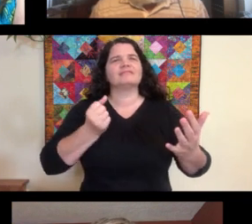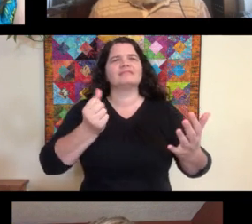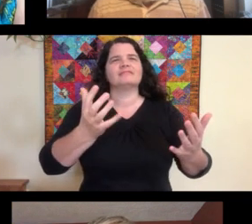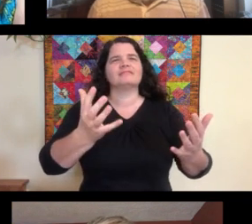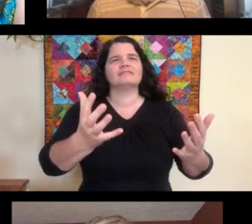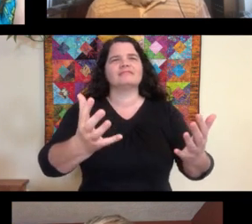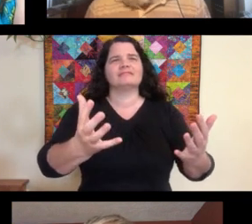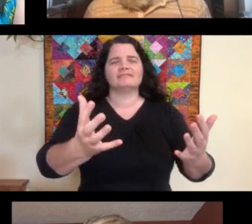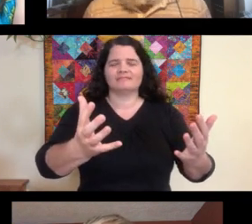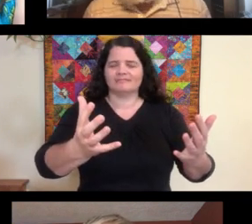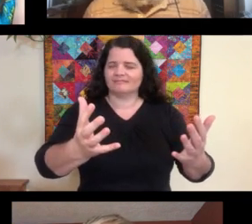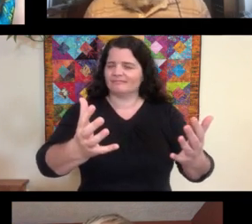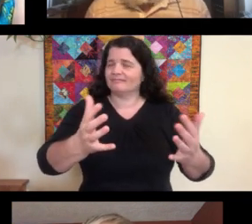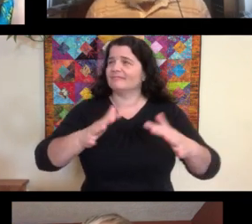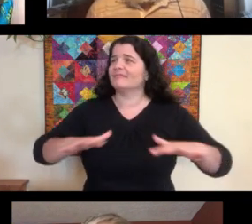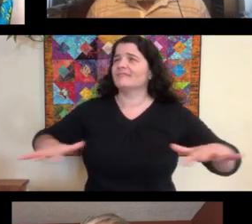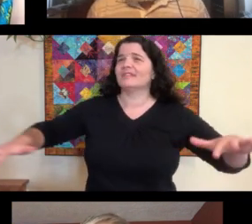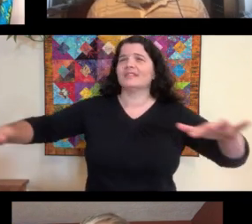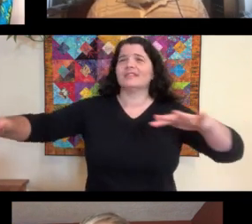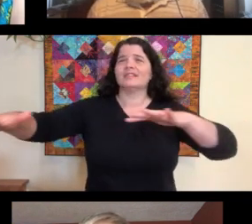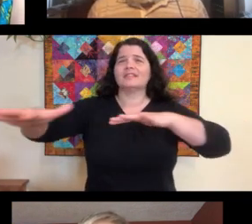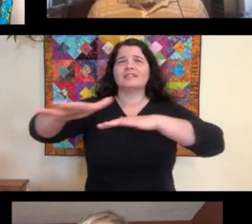singing? What though the